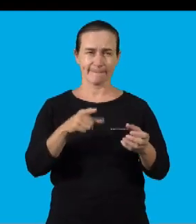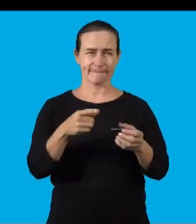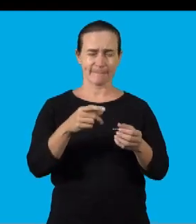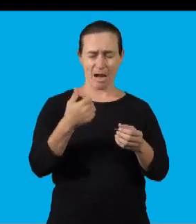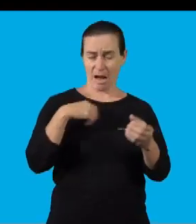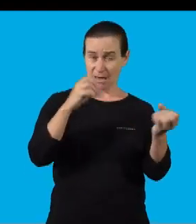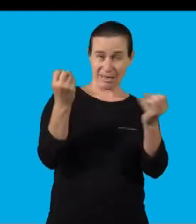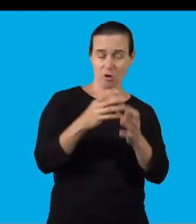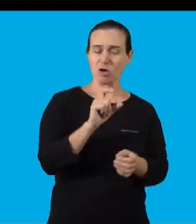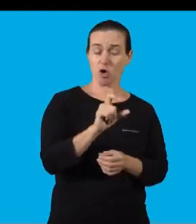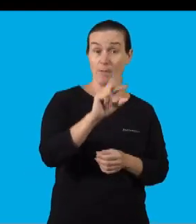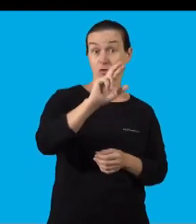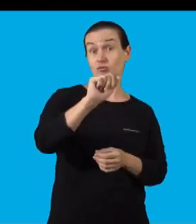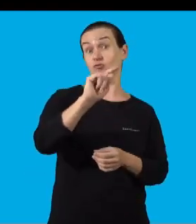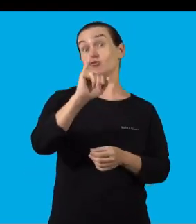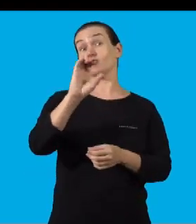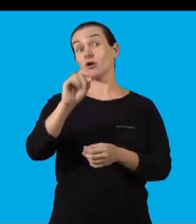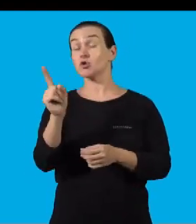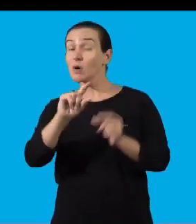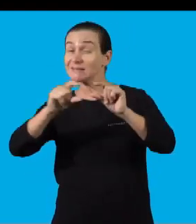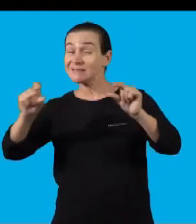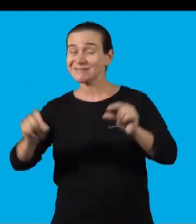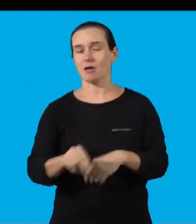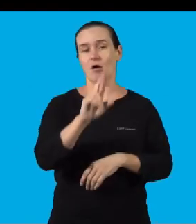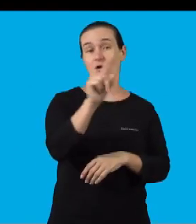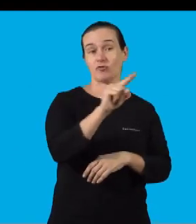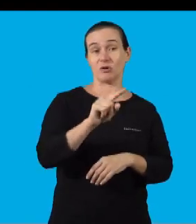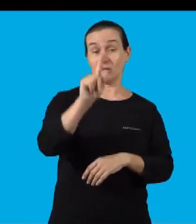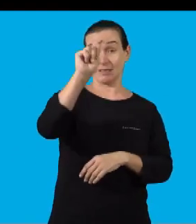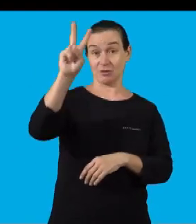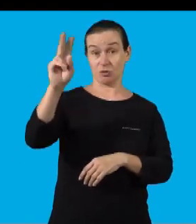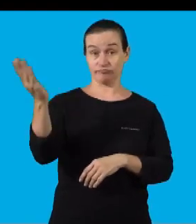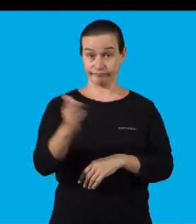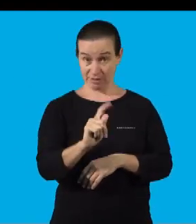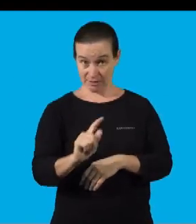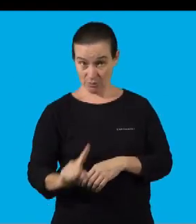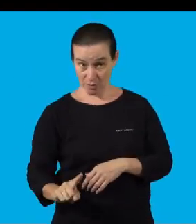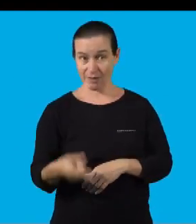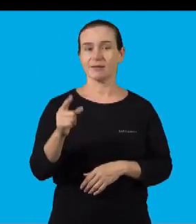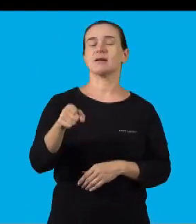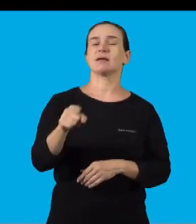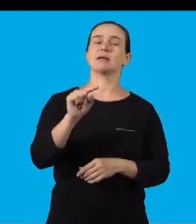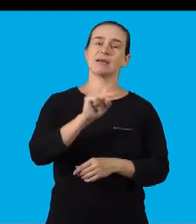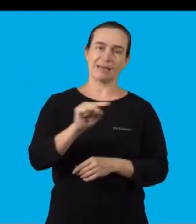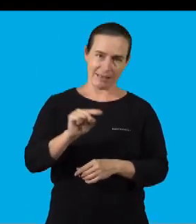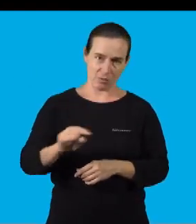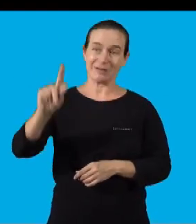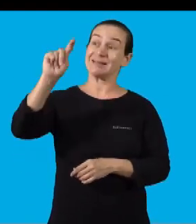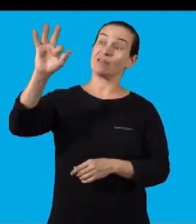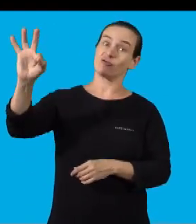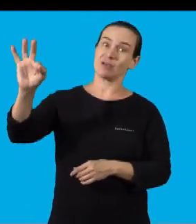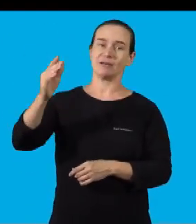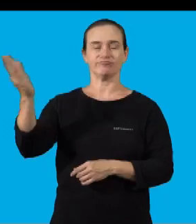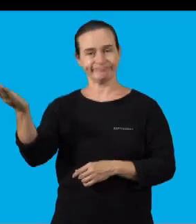common ratio, that is calculated by saying r is equals to T2 divided by T1 and